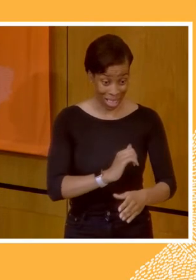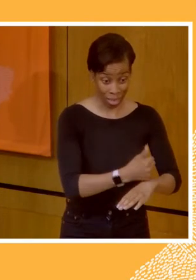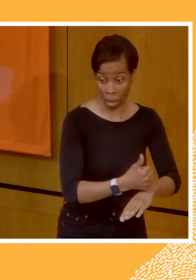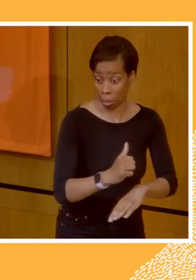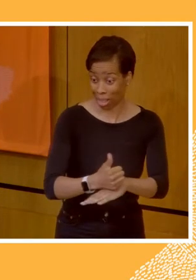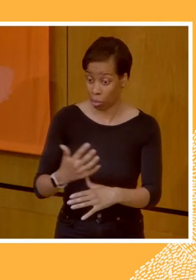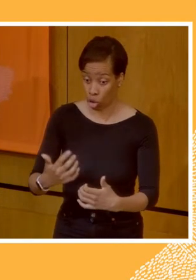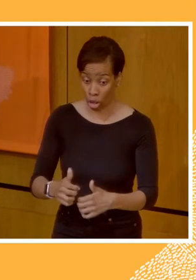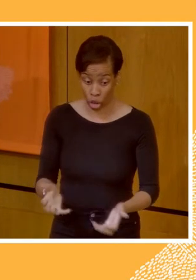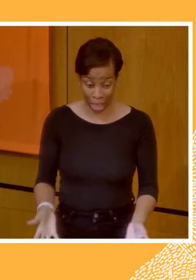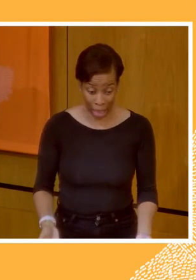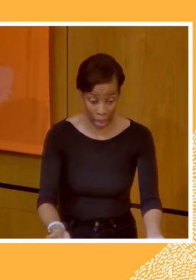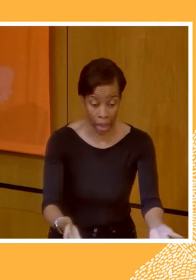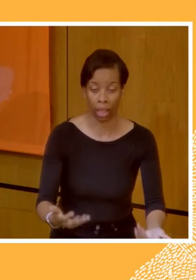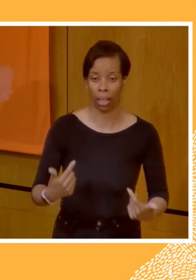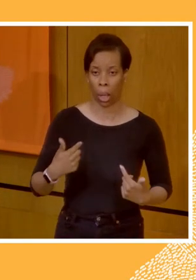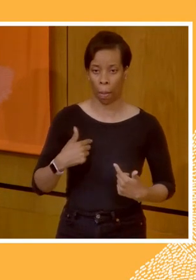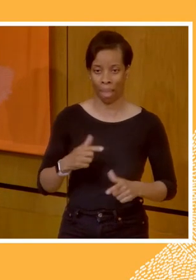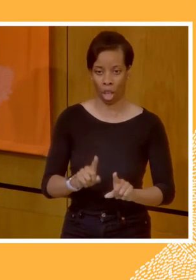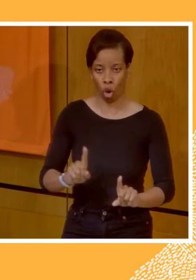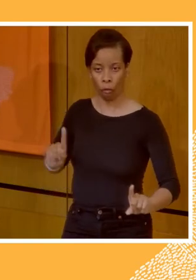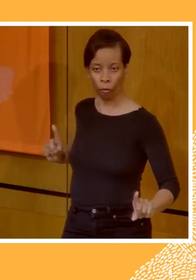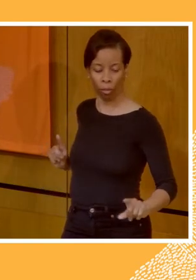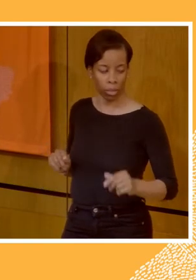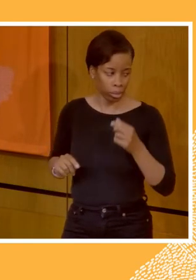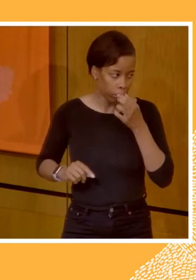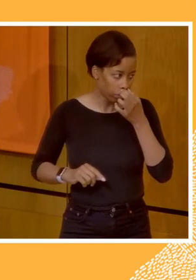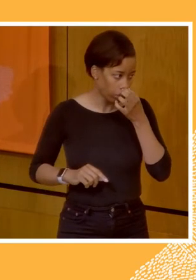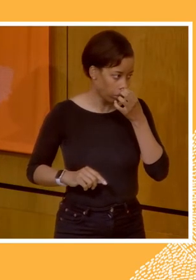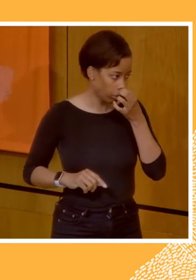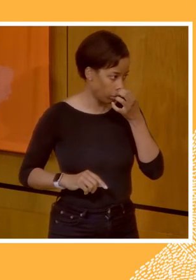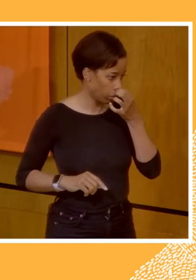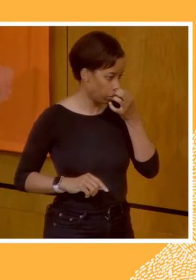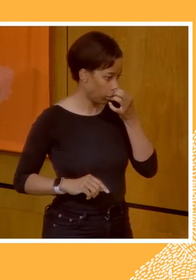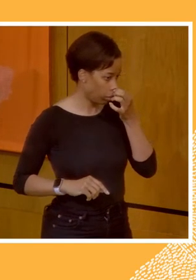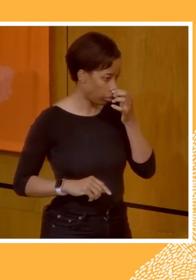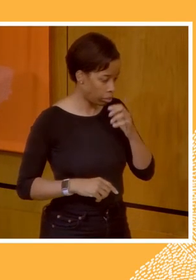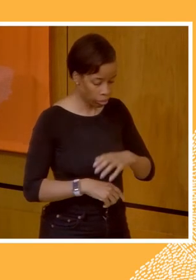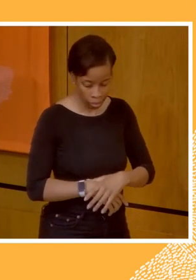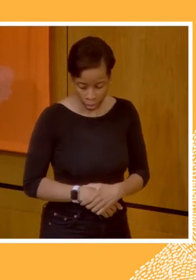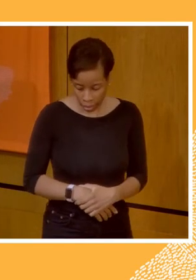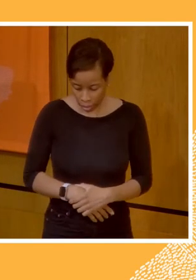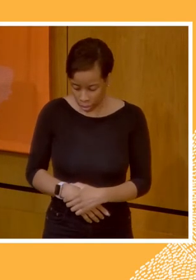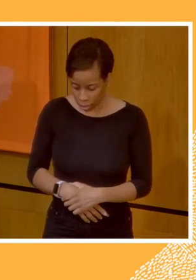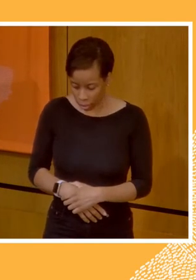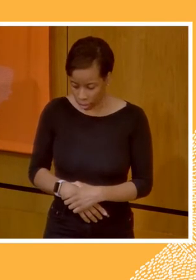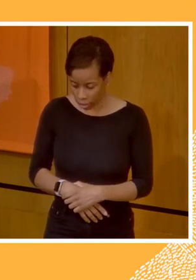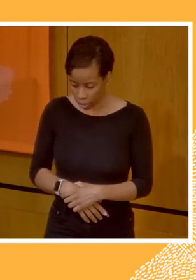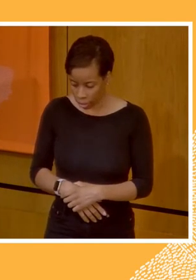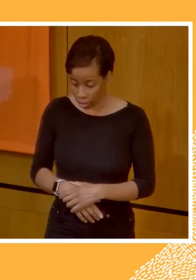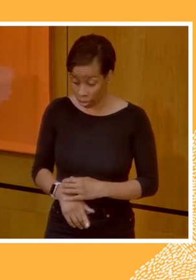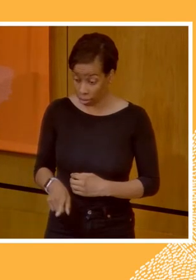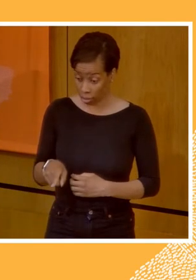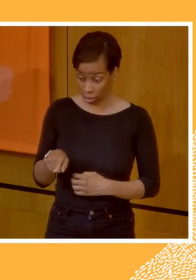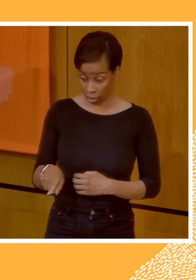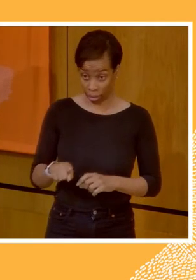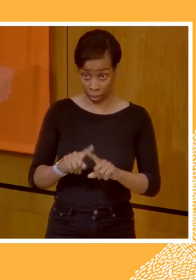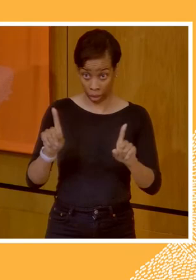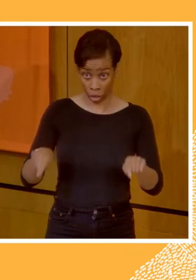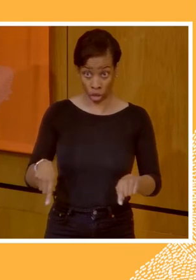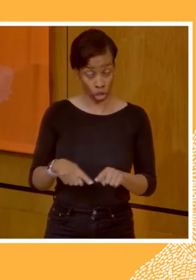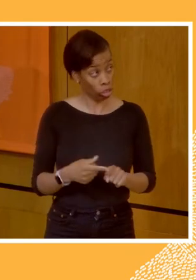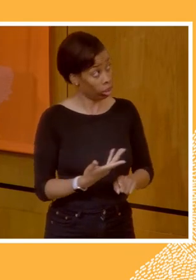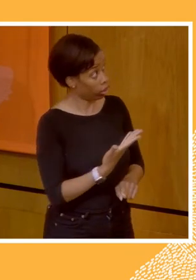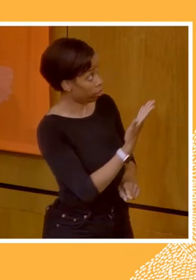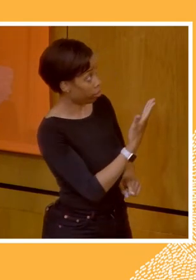you know. This is an interesting one though, Samson. I ended up driving a car to get us here in Kenya.